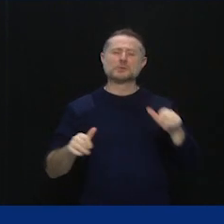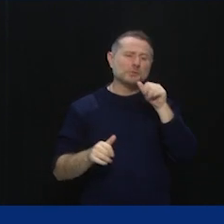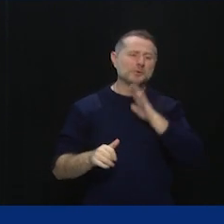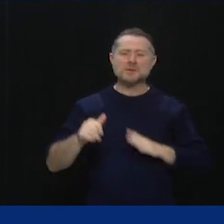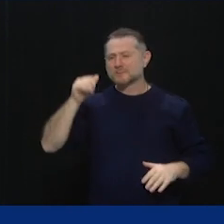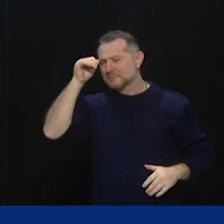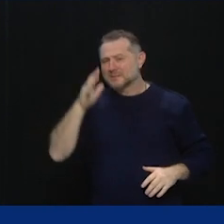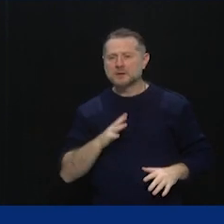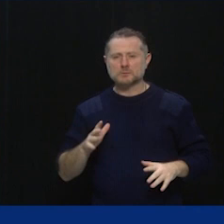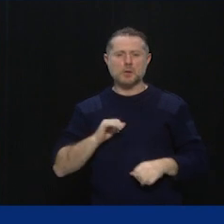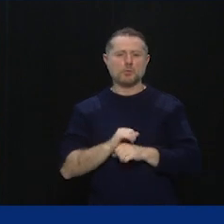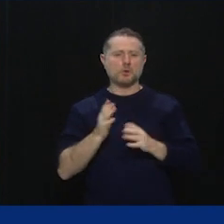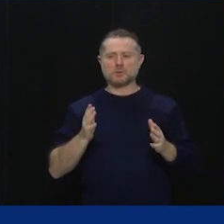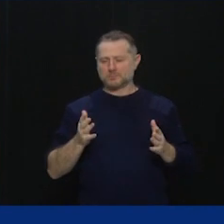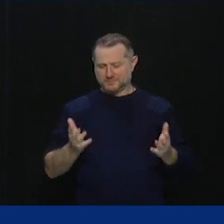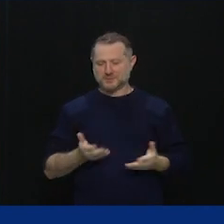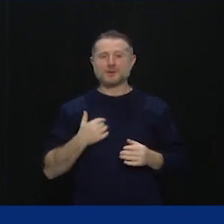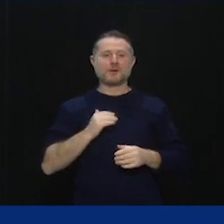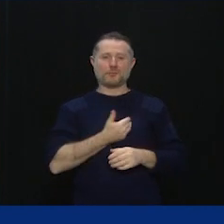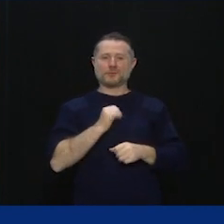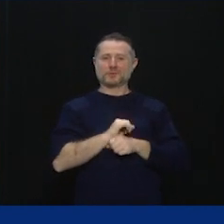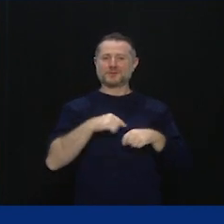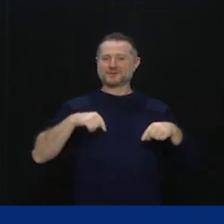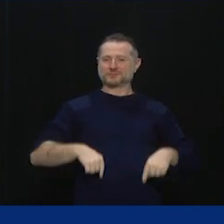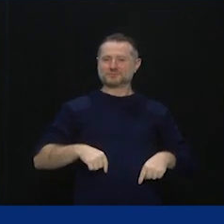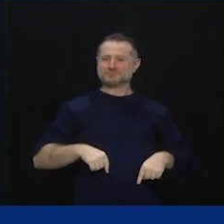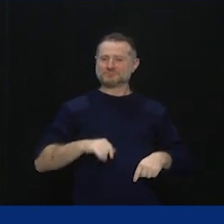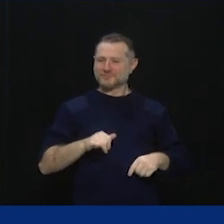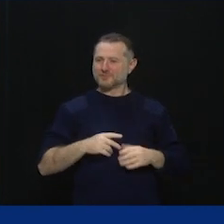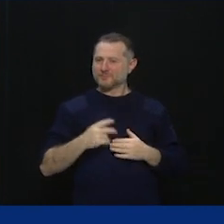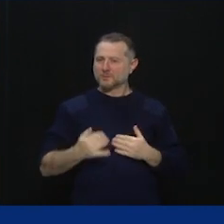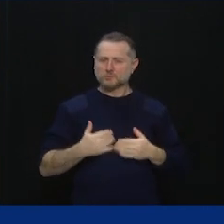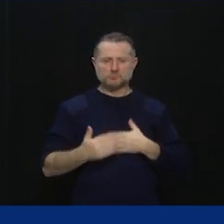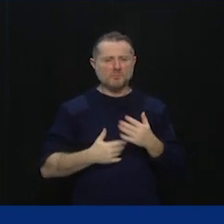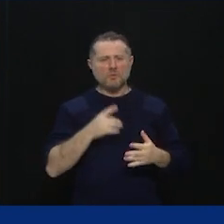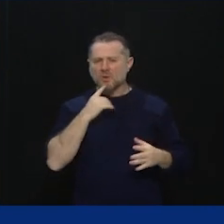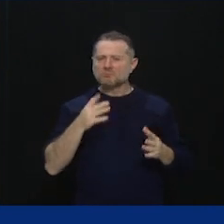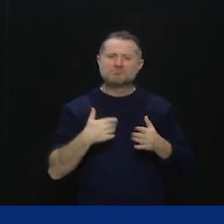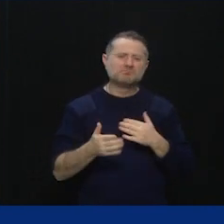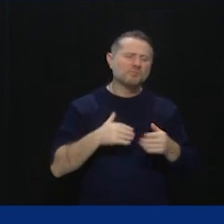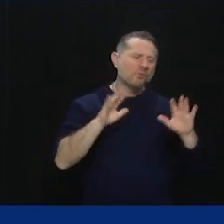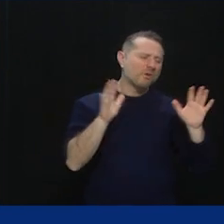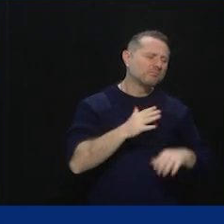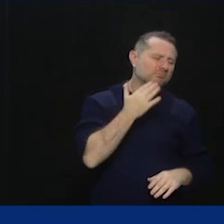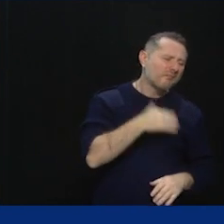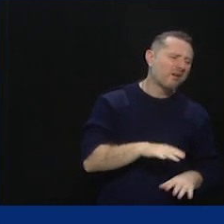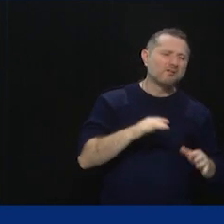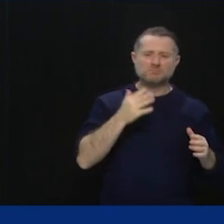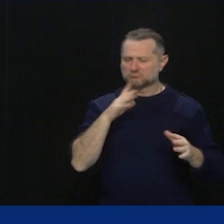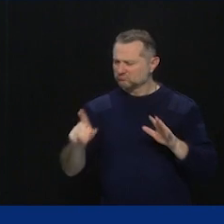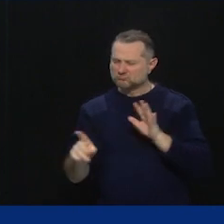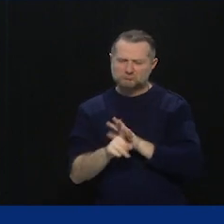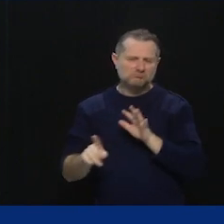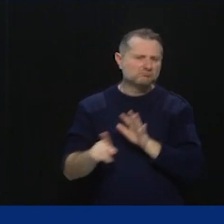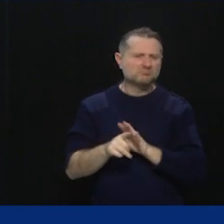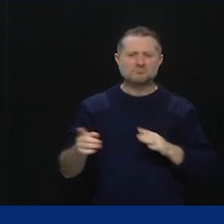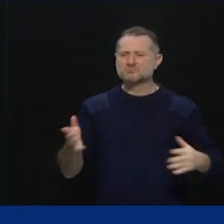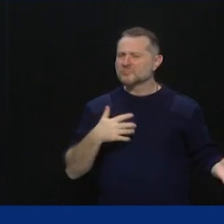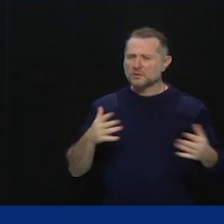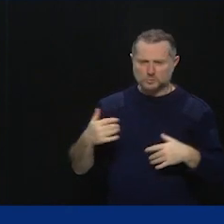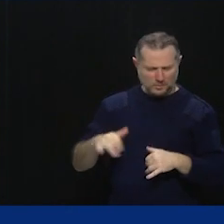and they show up good weather or bad, show up pandemic or no pandemic. They actually build the product with